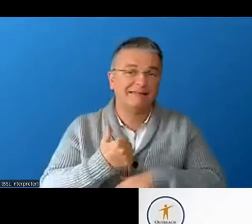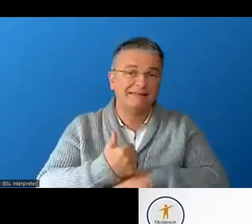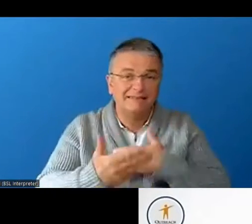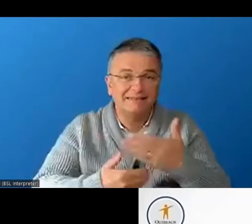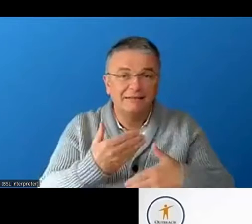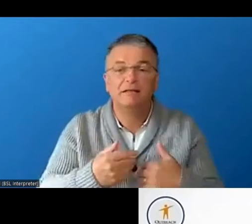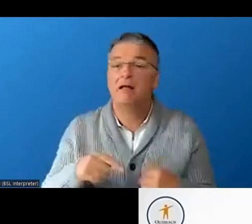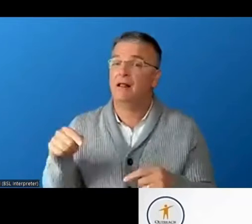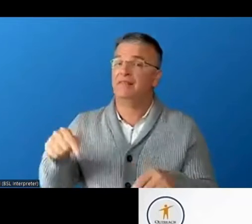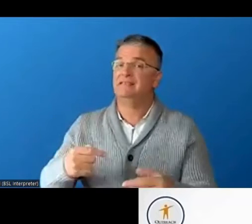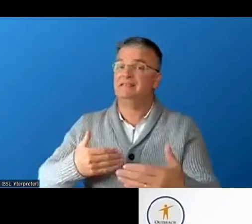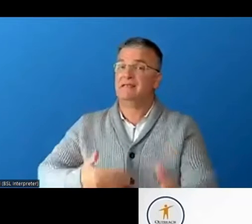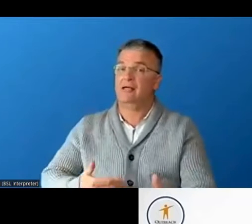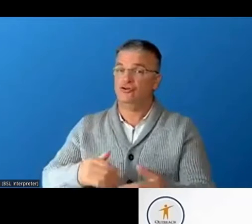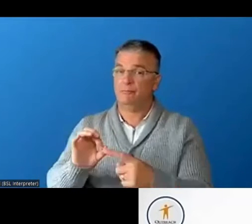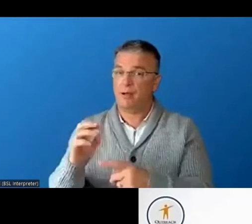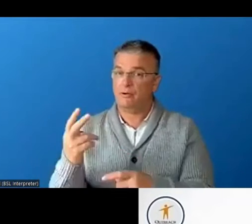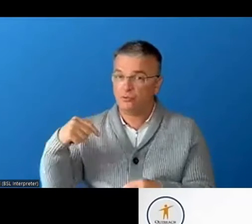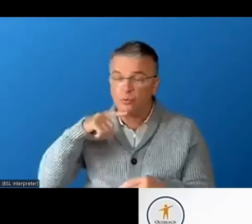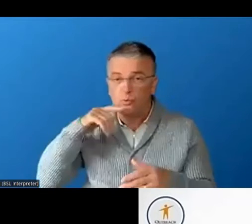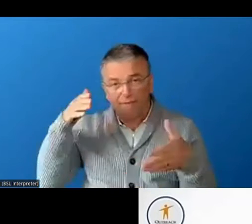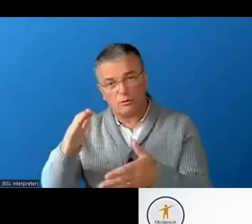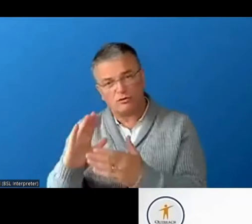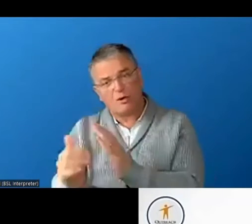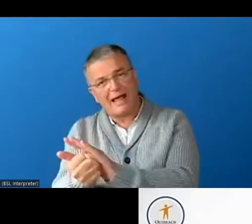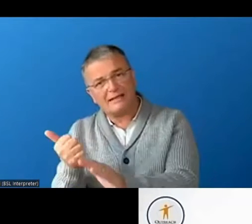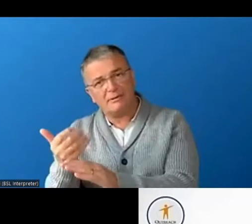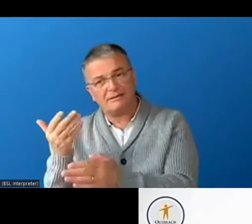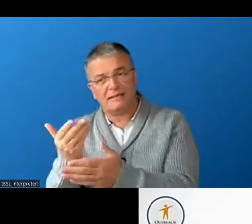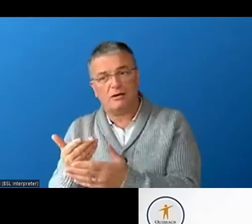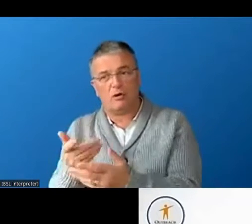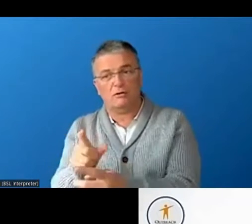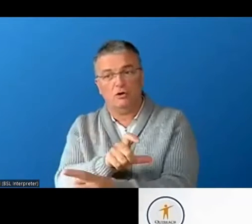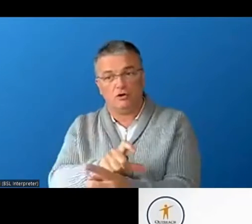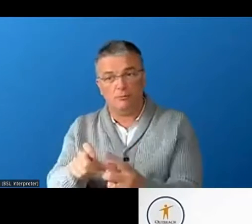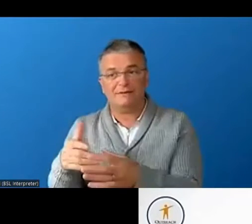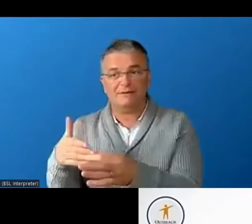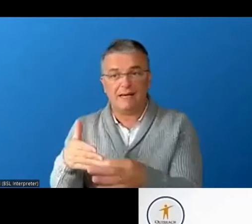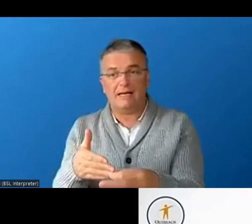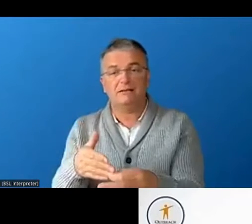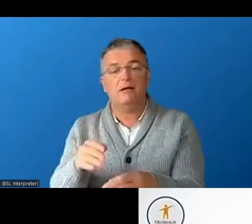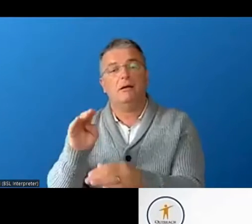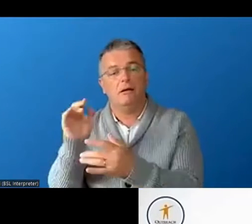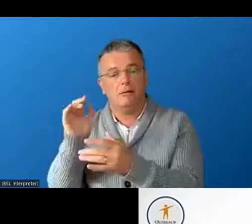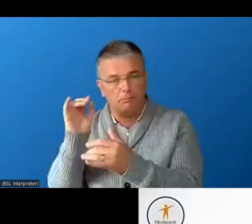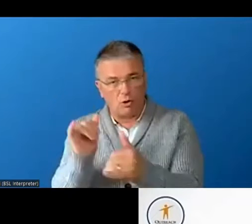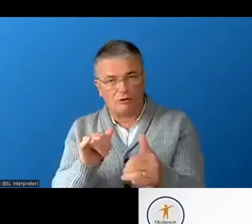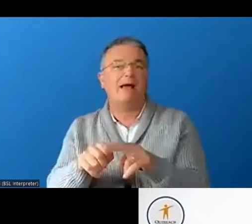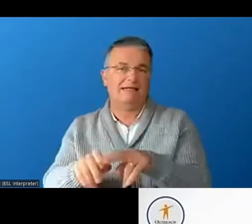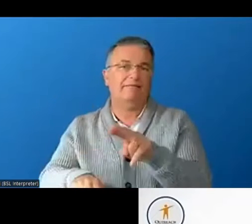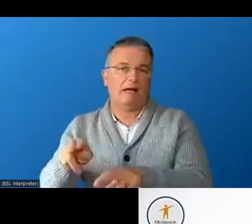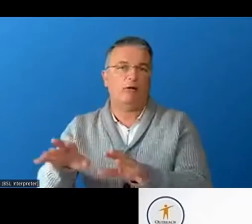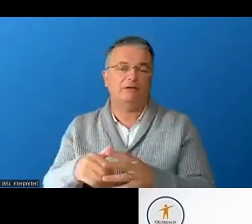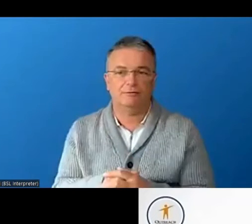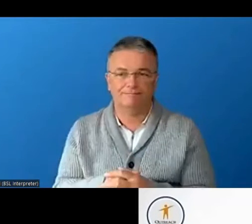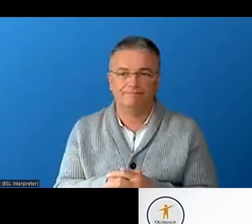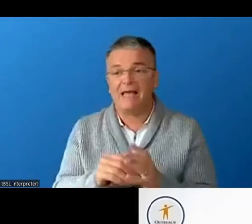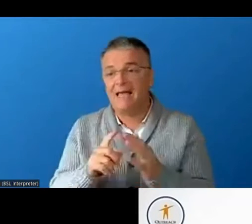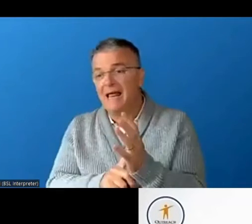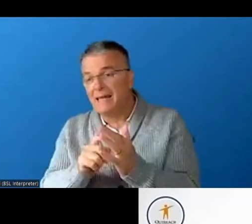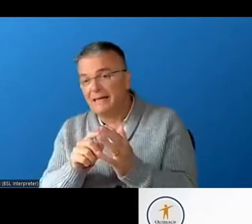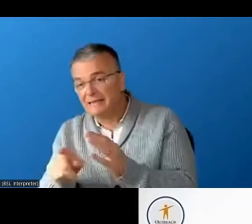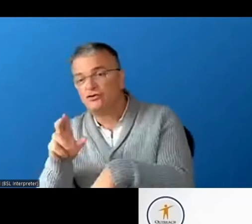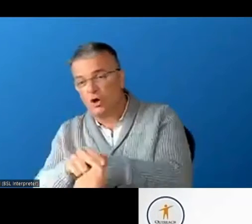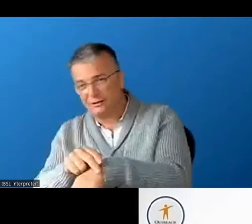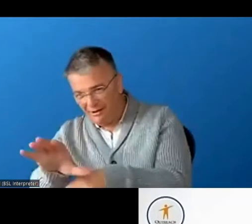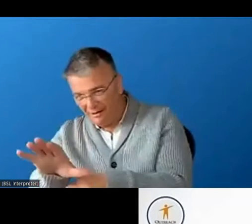This session is going to focus on their expertise in community-led monitoring and evaluation. Elene, Dr.